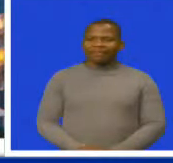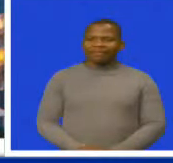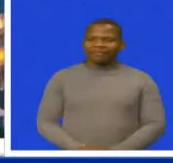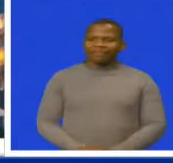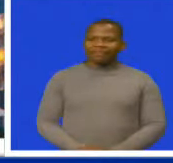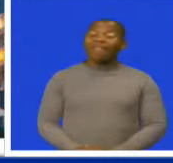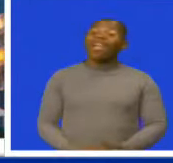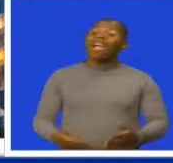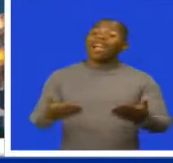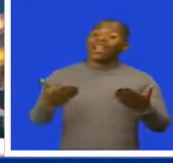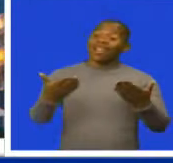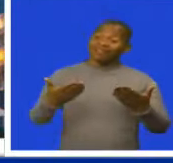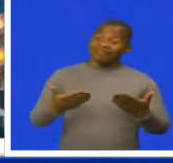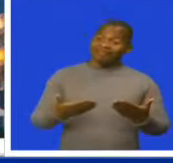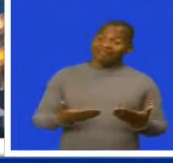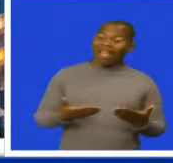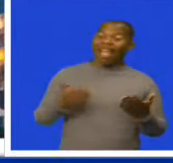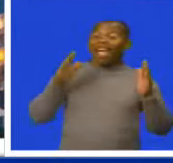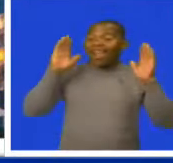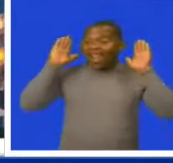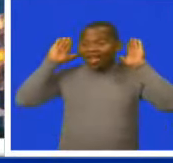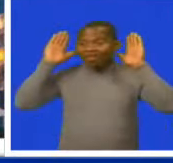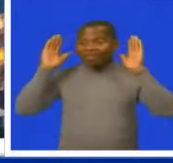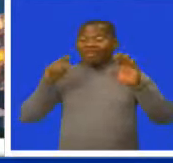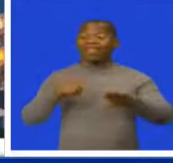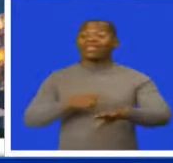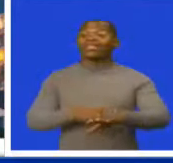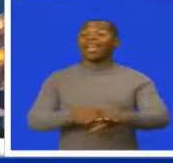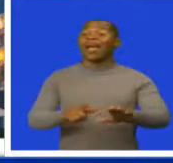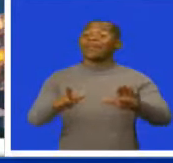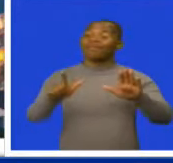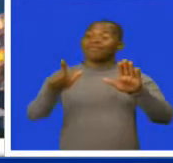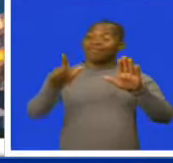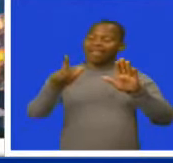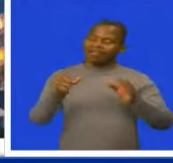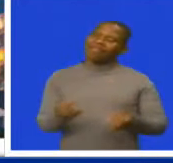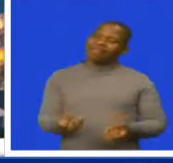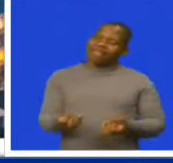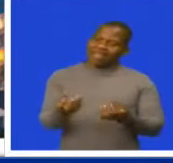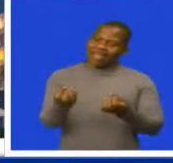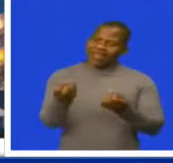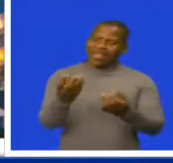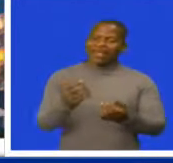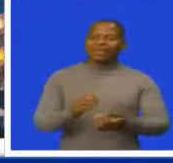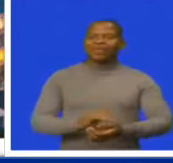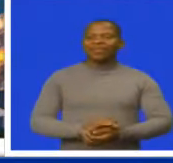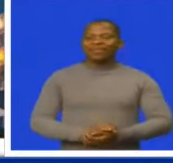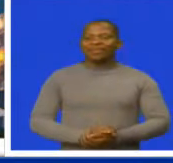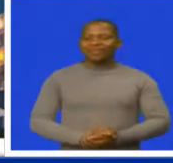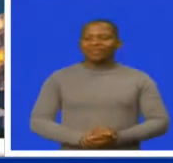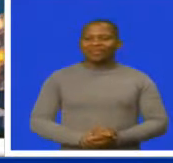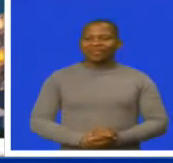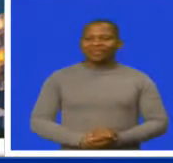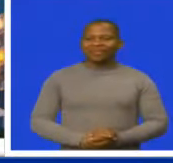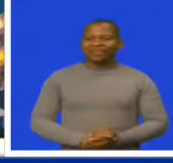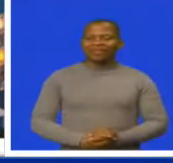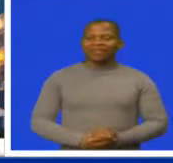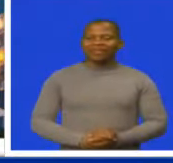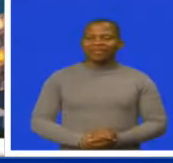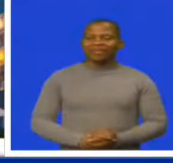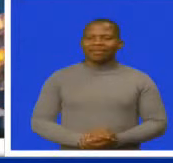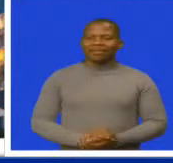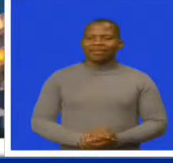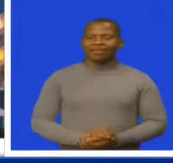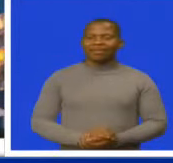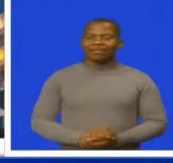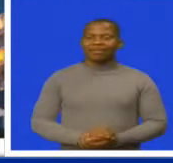Usabukele umsakato wakho wetithombe yeSwatini TV kanti ke lethi Tindzaba tinsimbi yesikhombisa nasanza kuzivulela siyakwemukela.